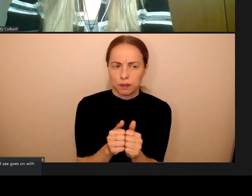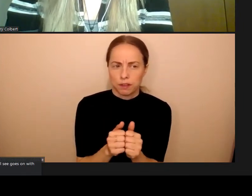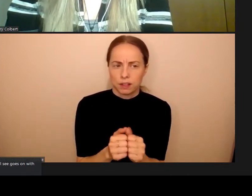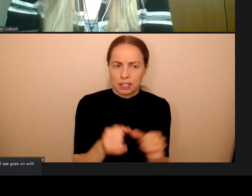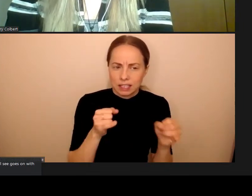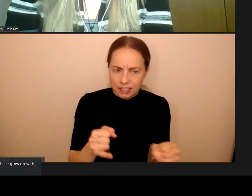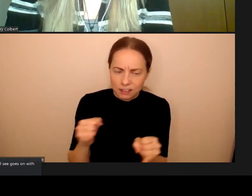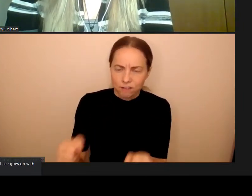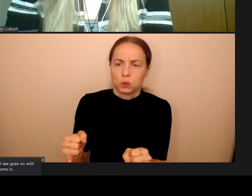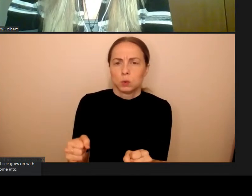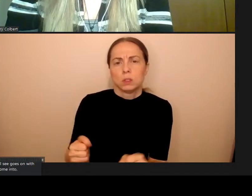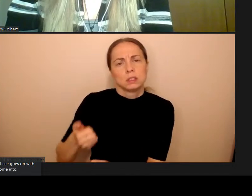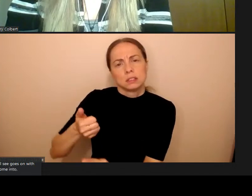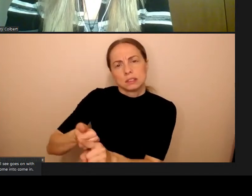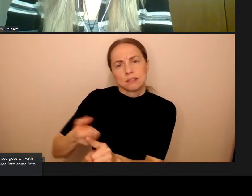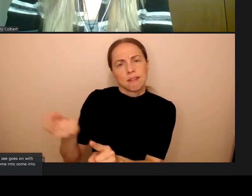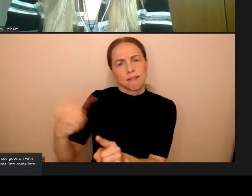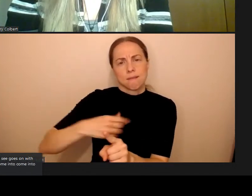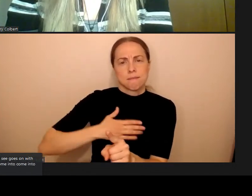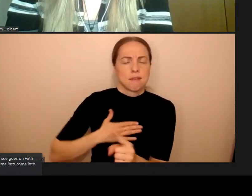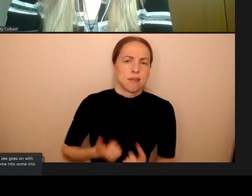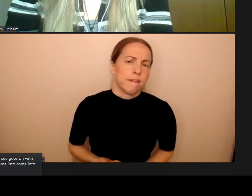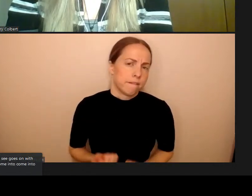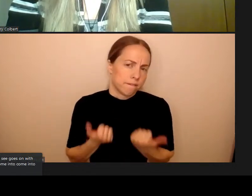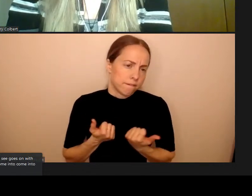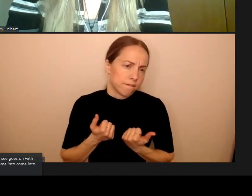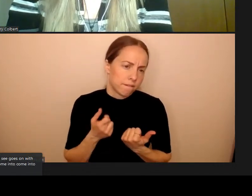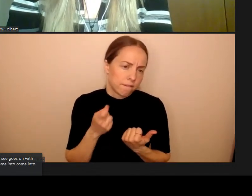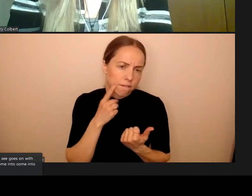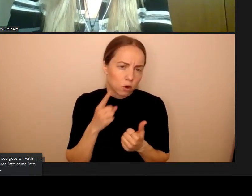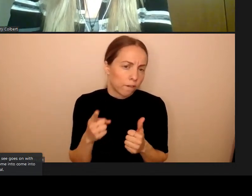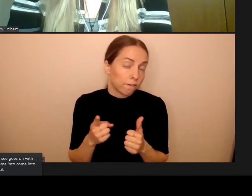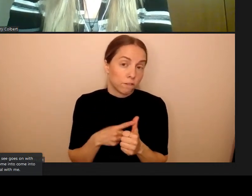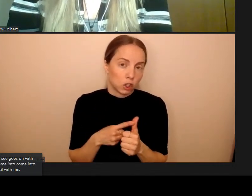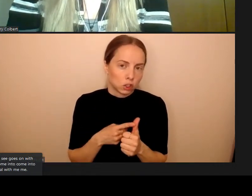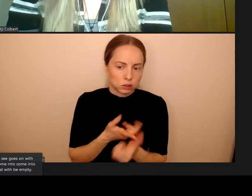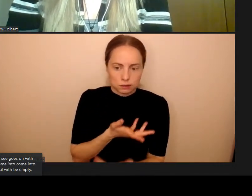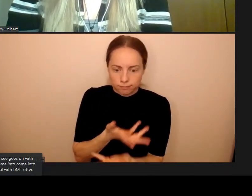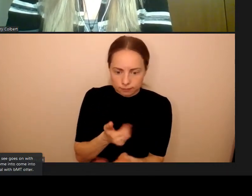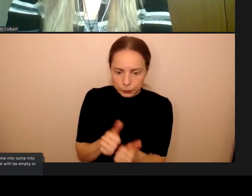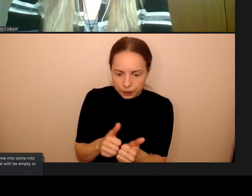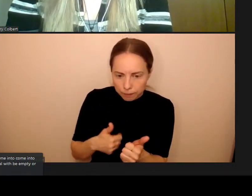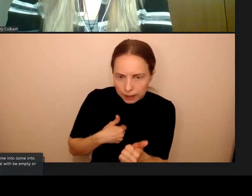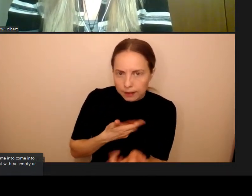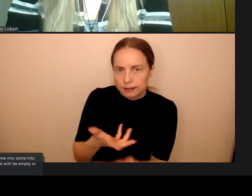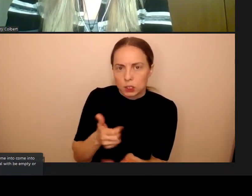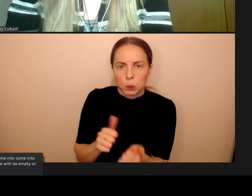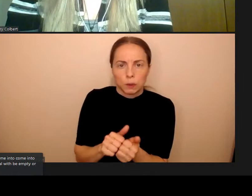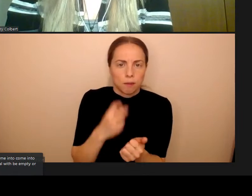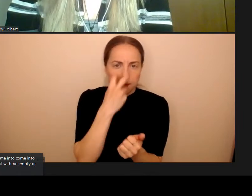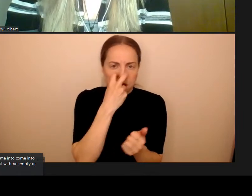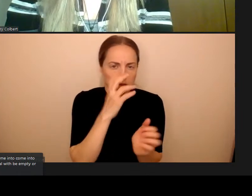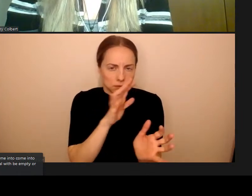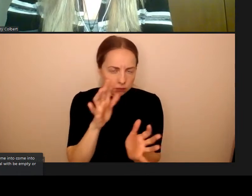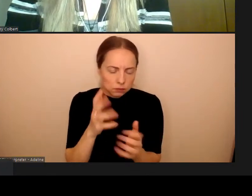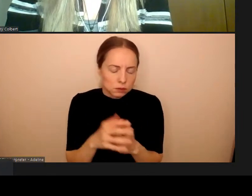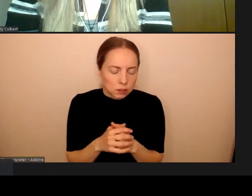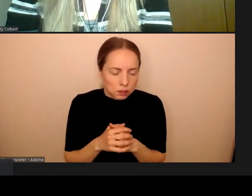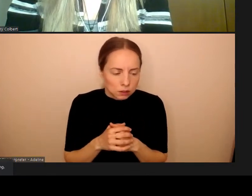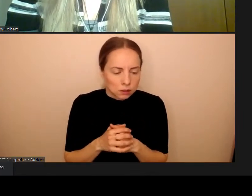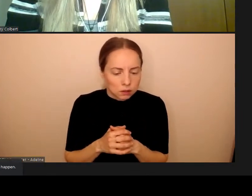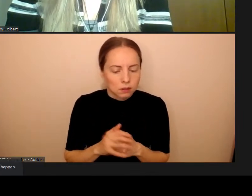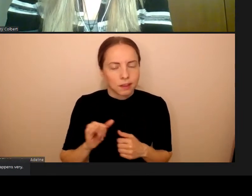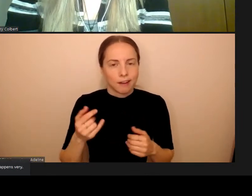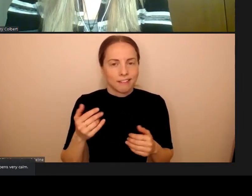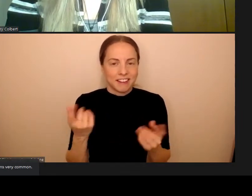individuals who come into my life as first coming to deal with me and deal with the blindness. It's something that